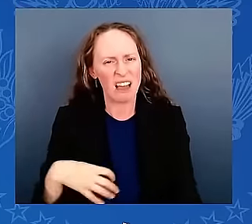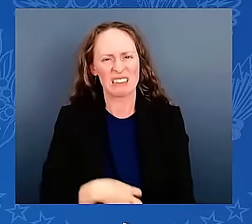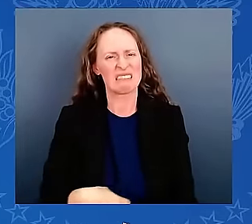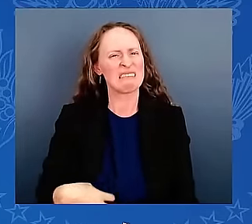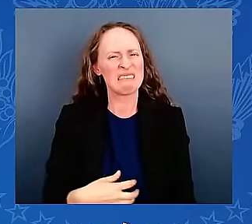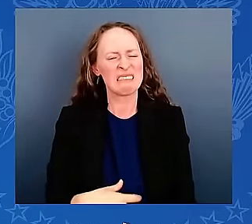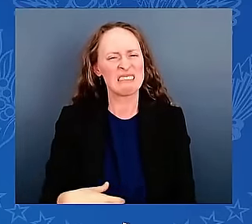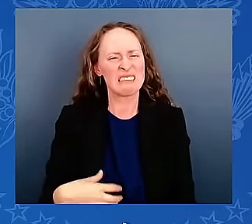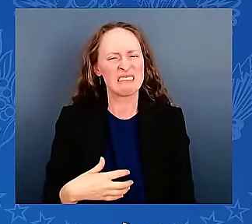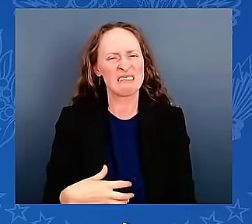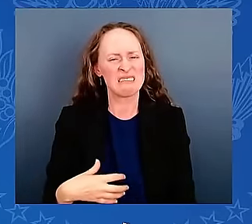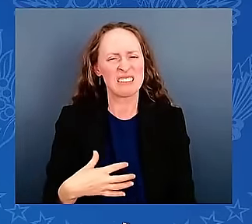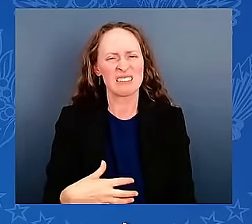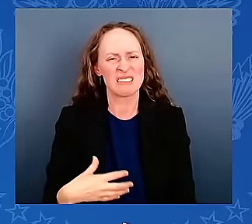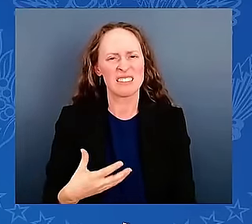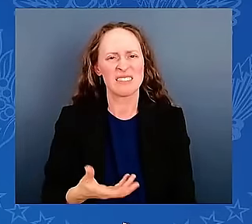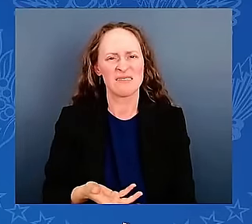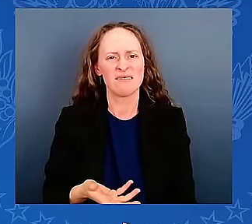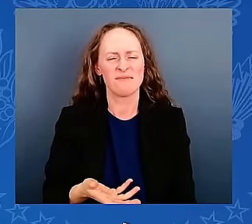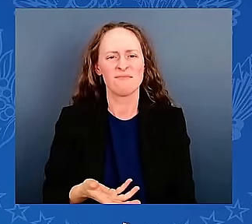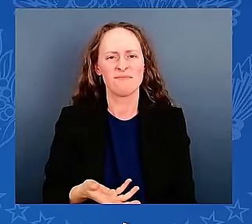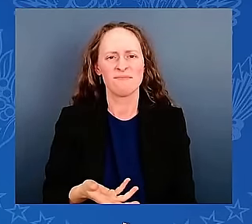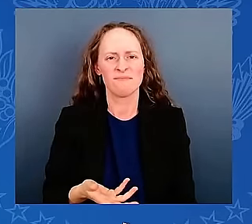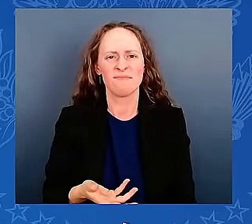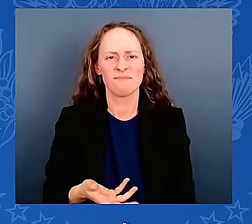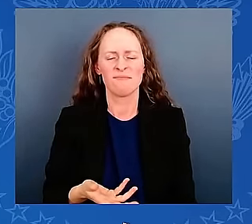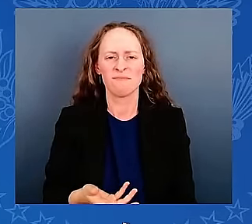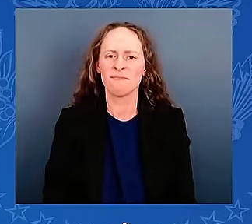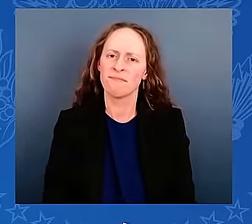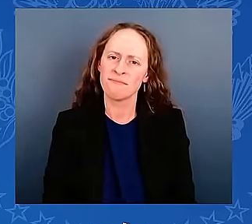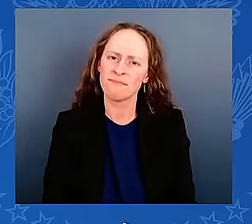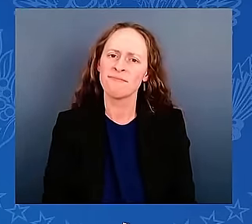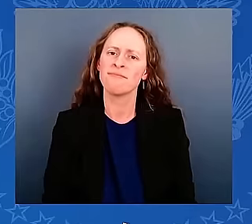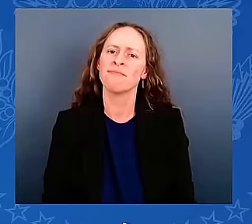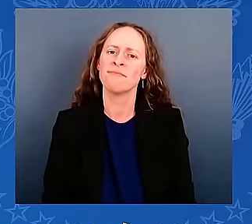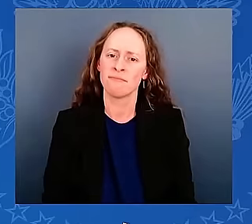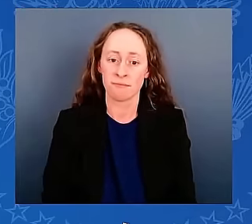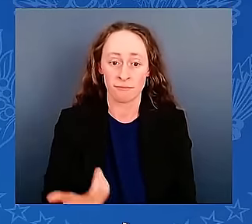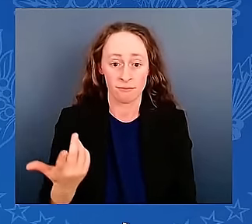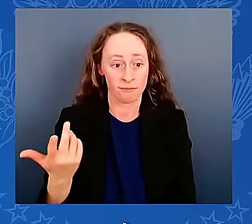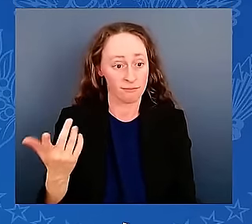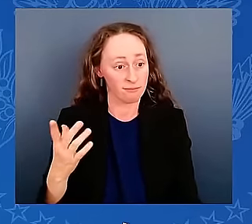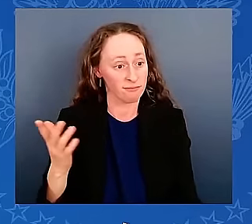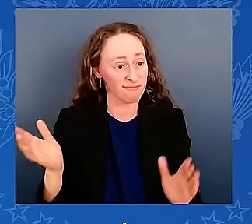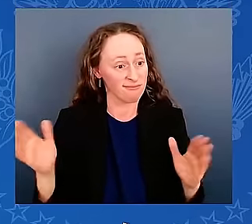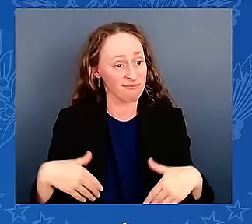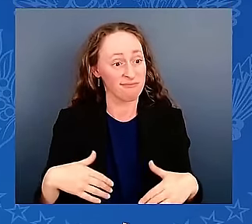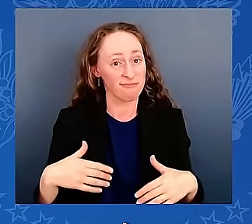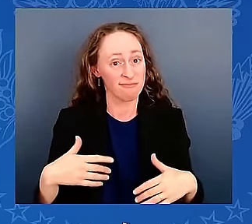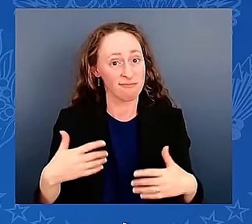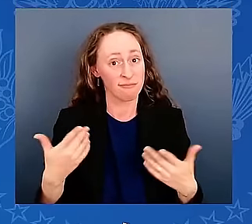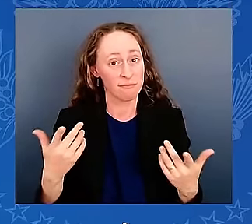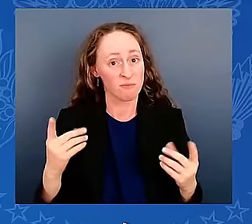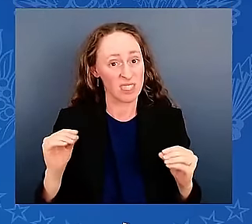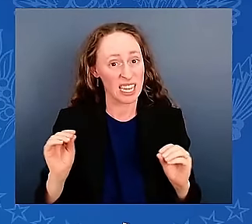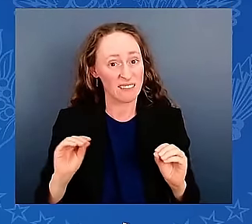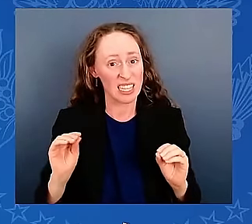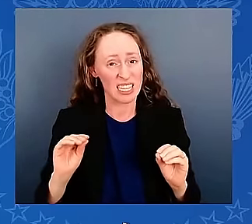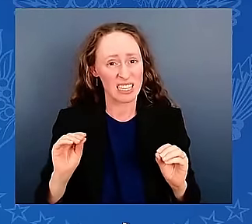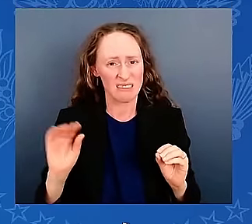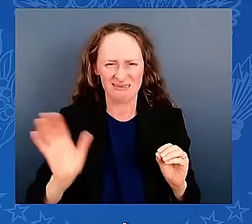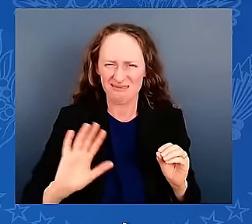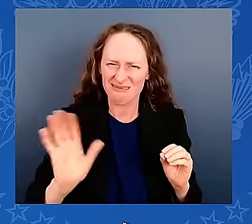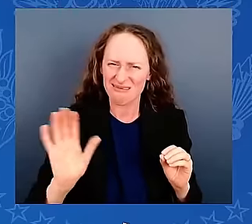And it's sheer cowardice if we do nothing about it. So, if you want to stand against